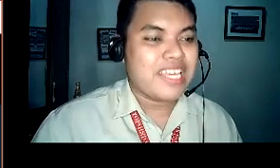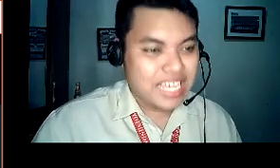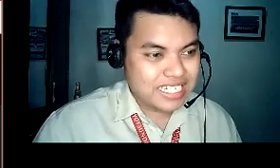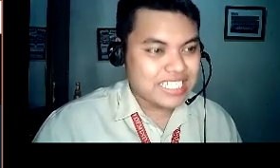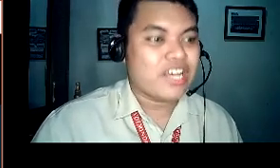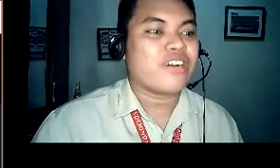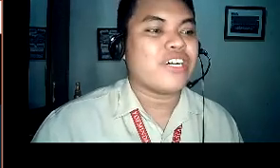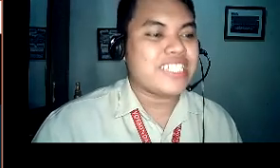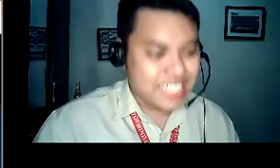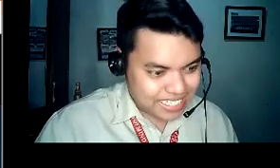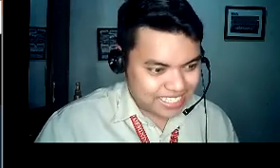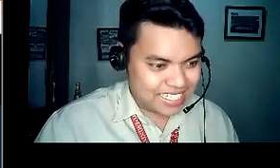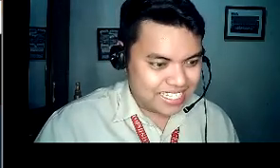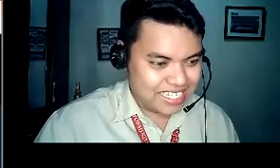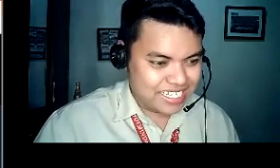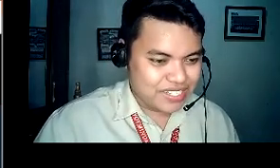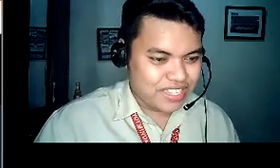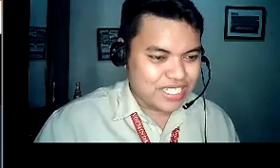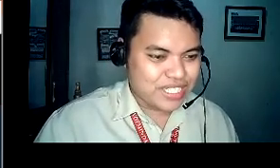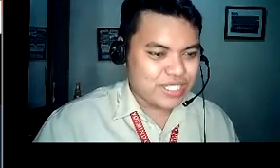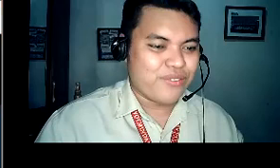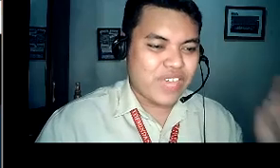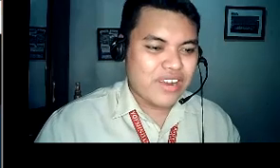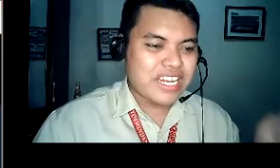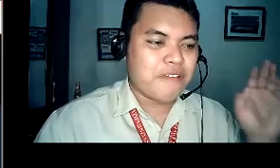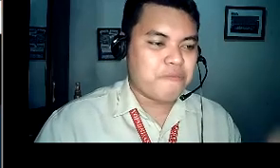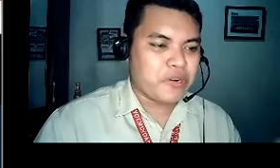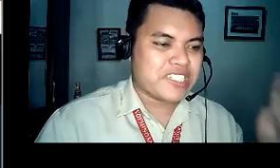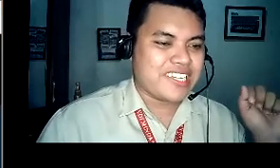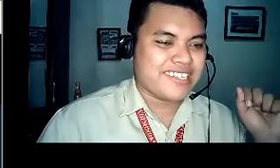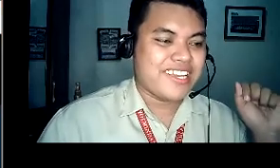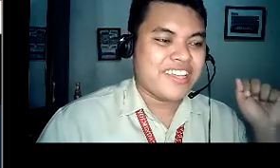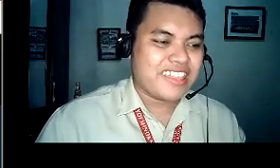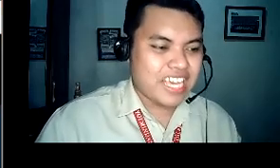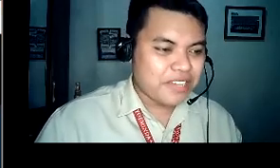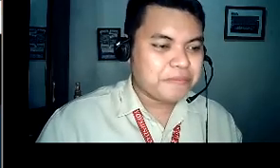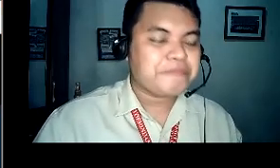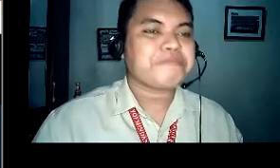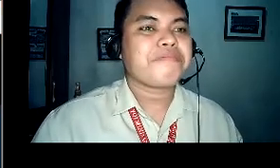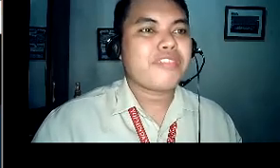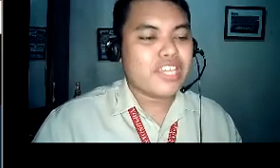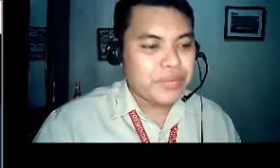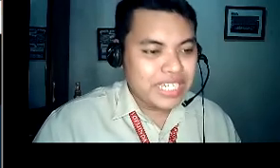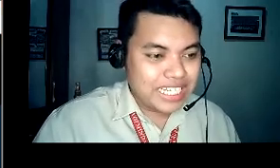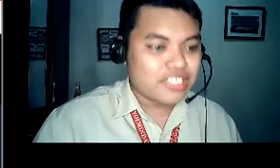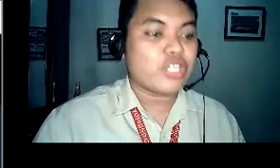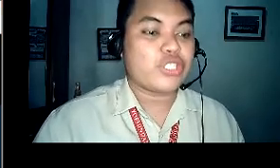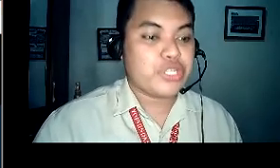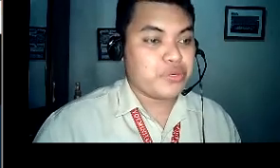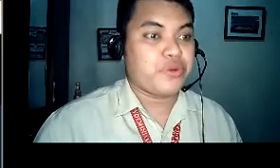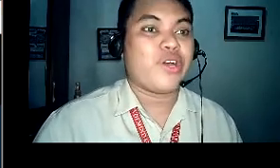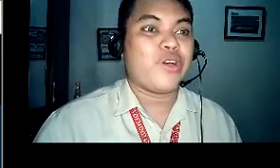rhythm is consistent. So that's very important thing that we